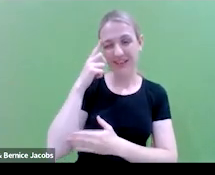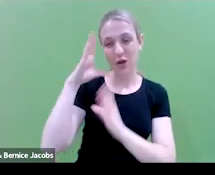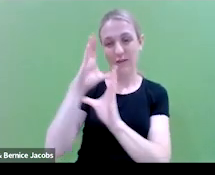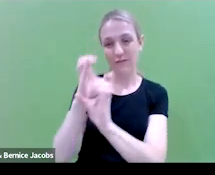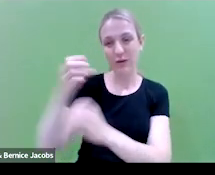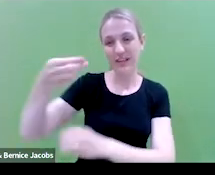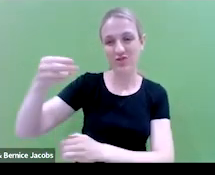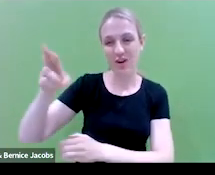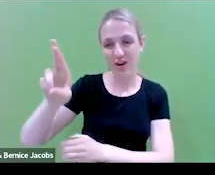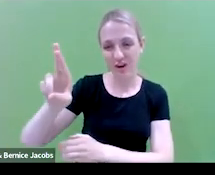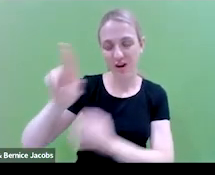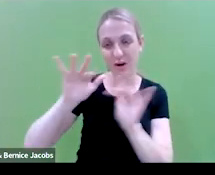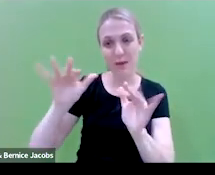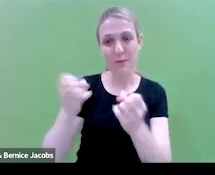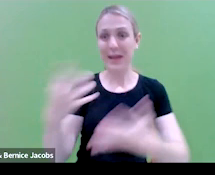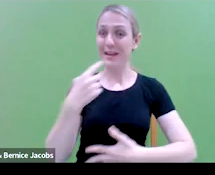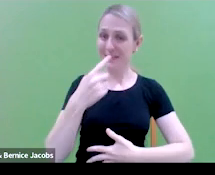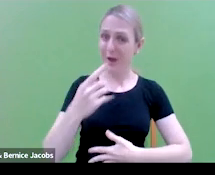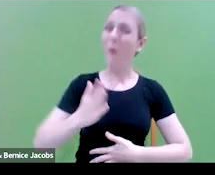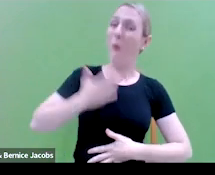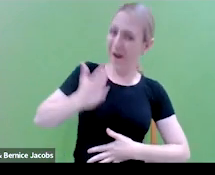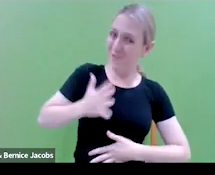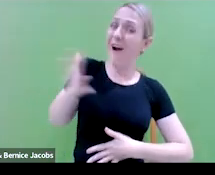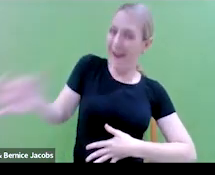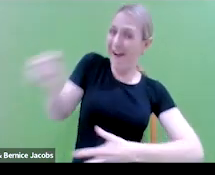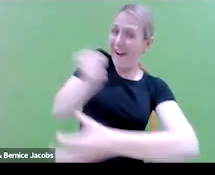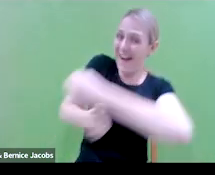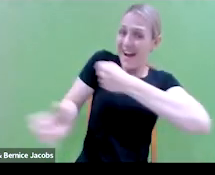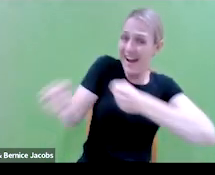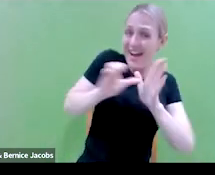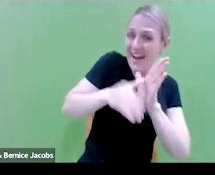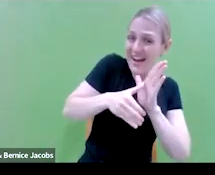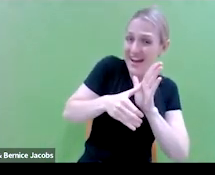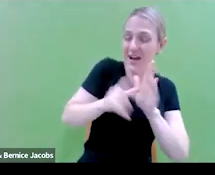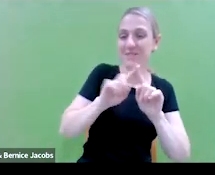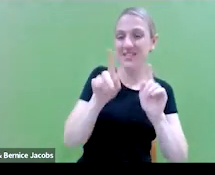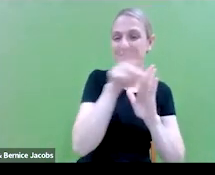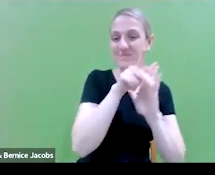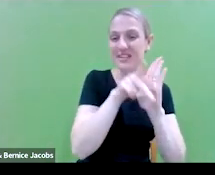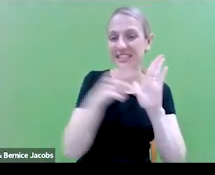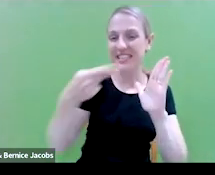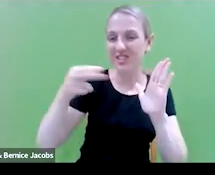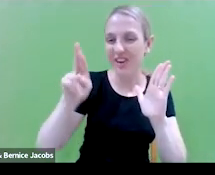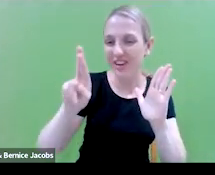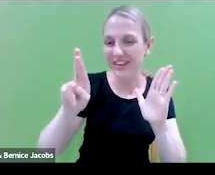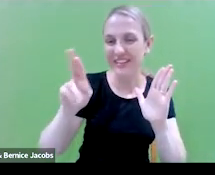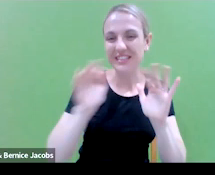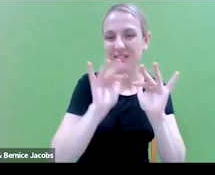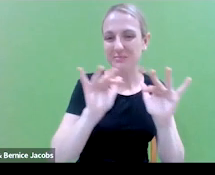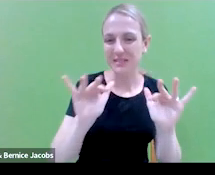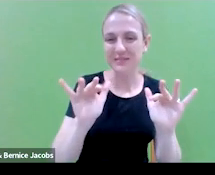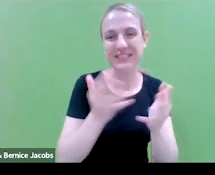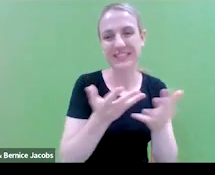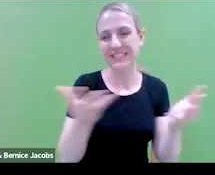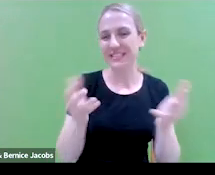HR, everyone says they're ready to employ people with disabilities, but the HR policies themselves and how people are actually employing people with